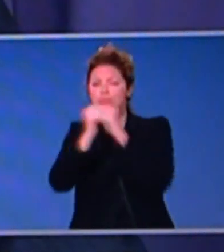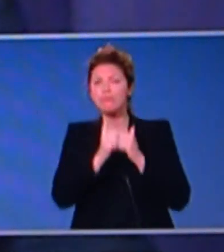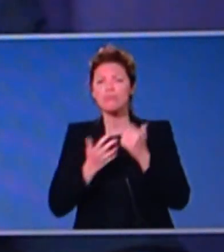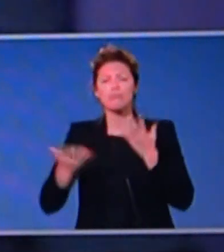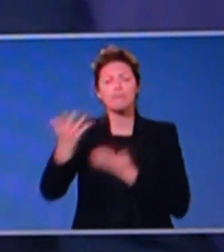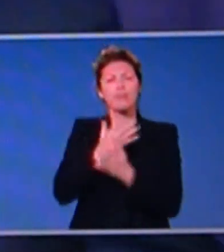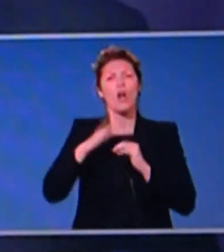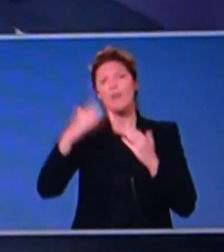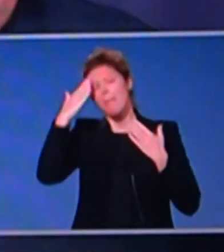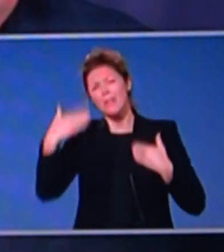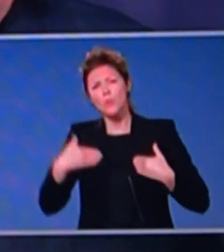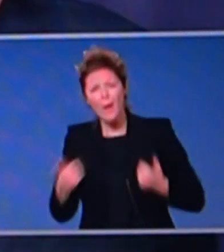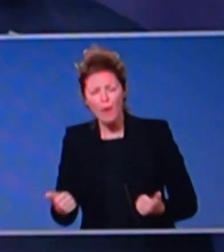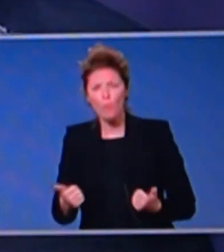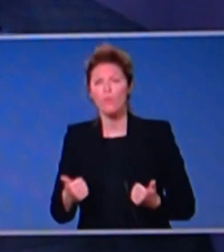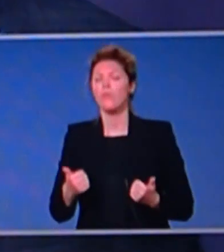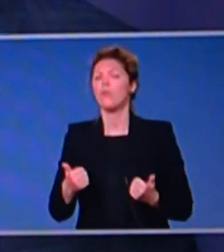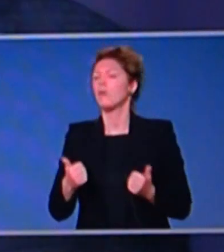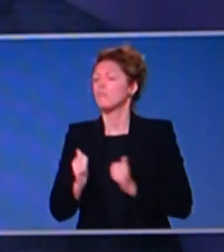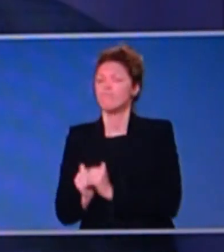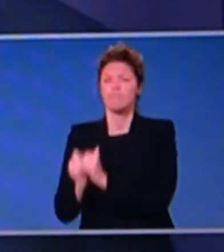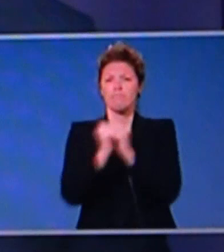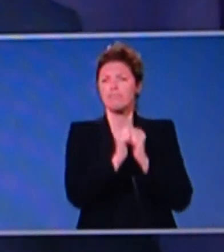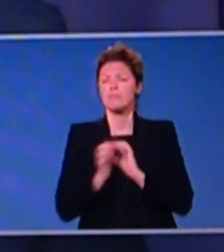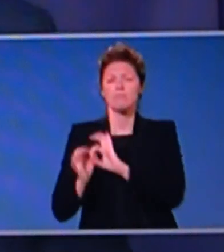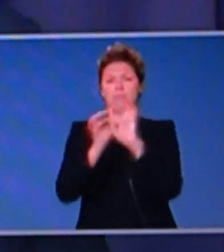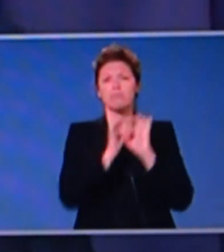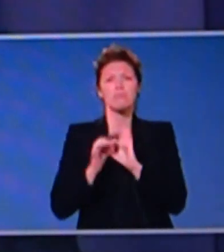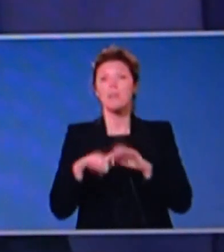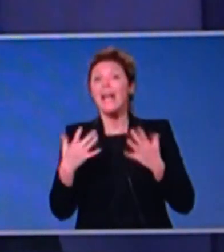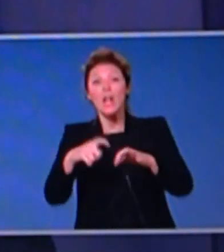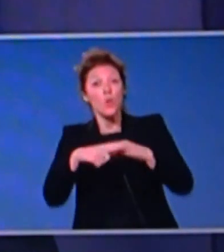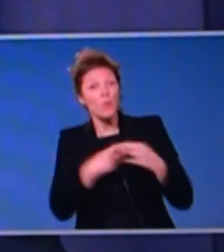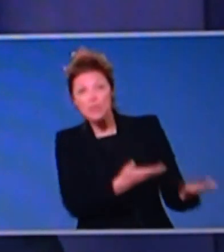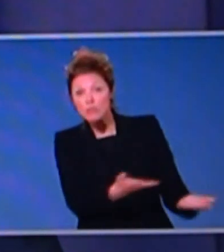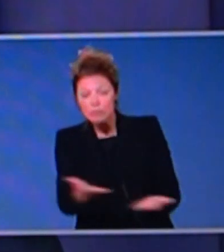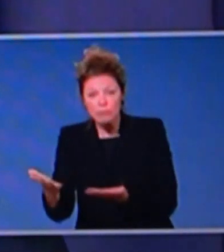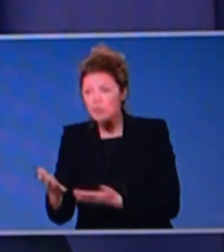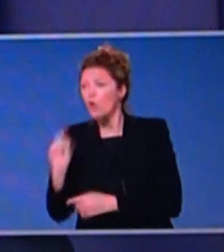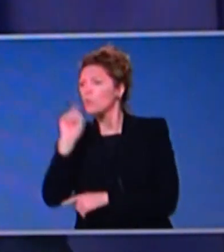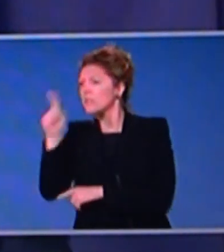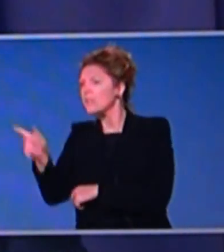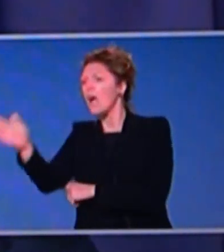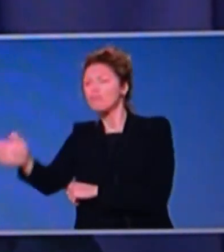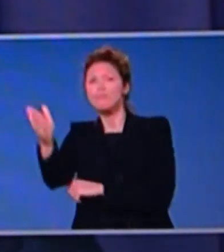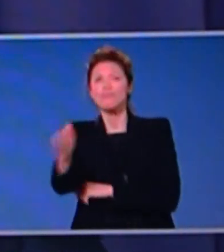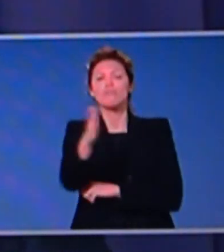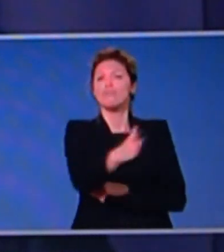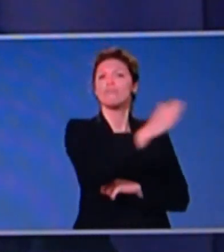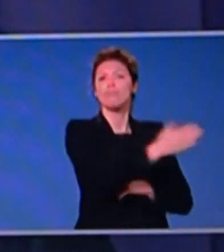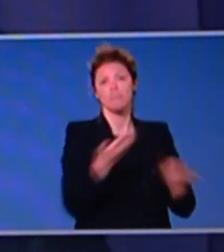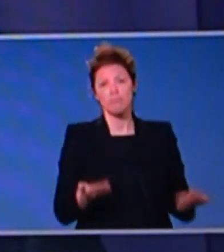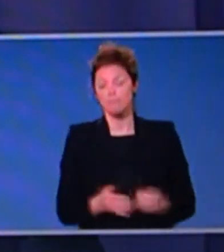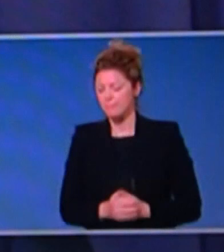the states and territories and the Commonwealth has been outstanding. Happy to take questions. Why don't we start with you, Greg, at the back, and then just work our way around the room, if you'd